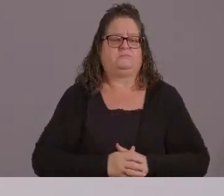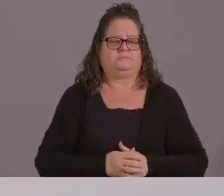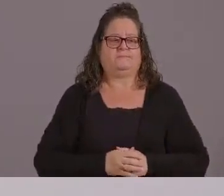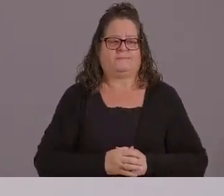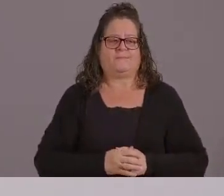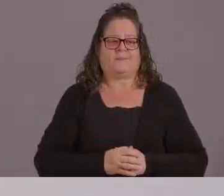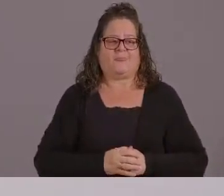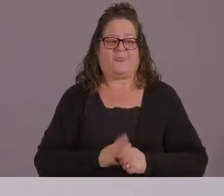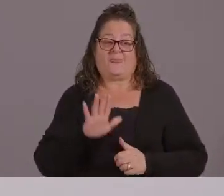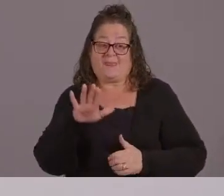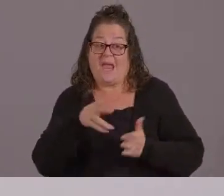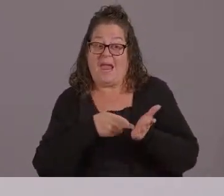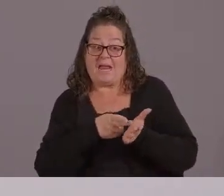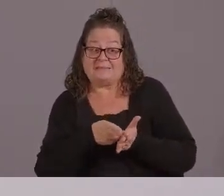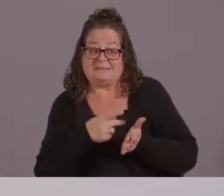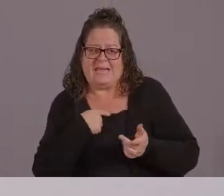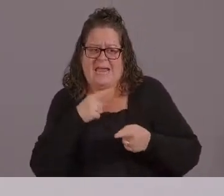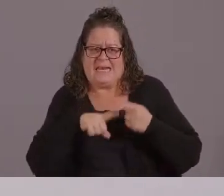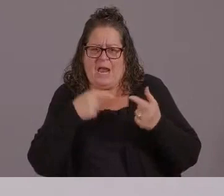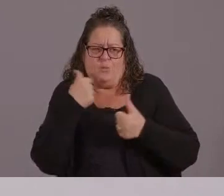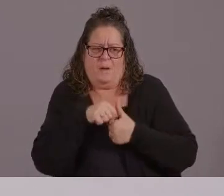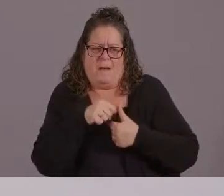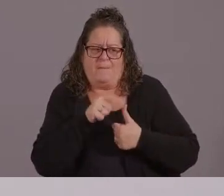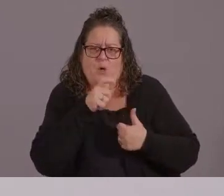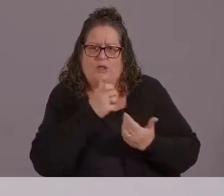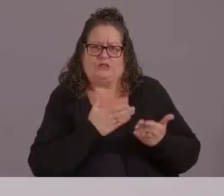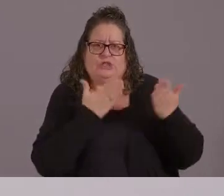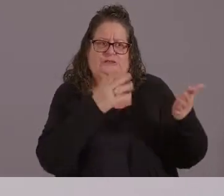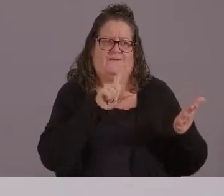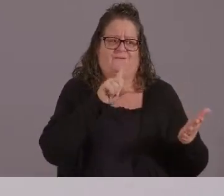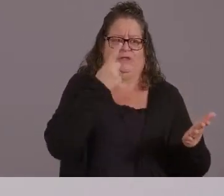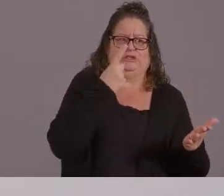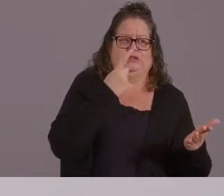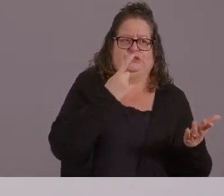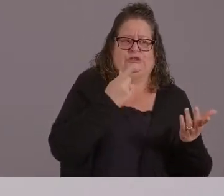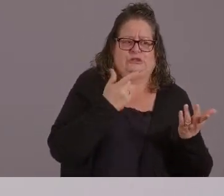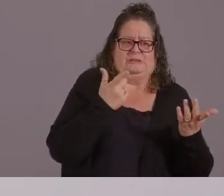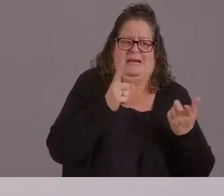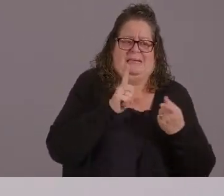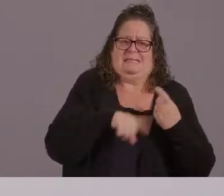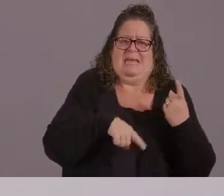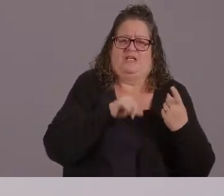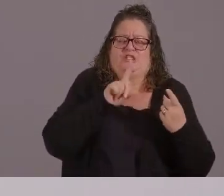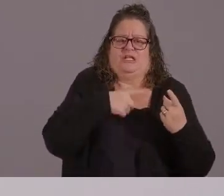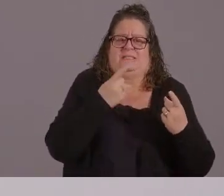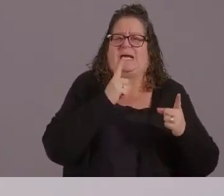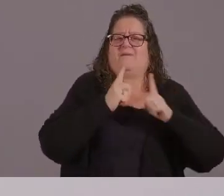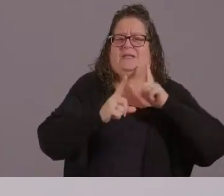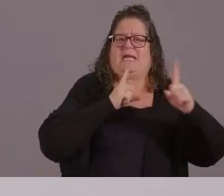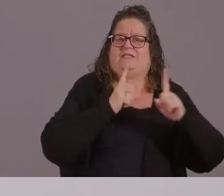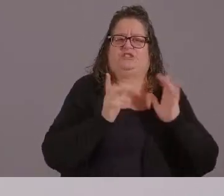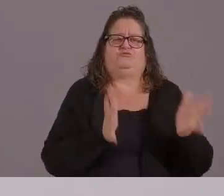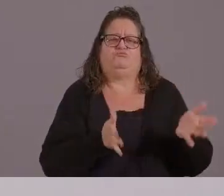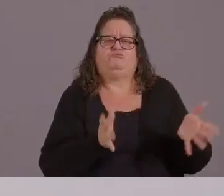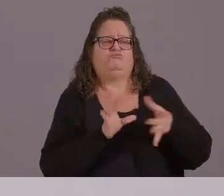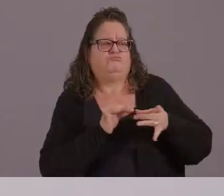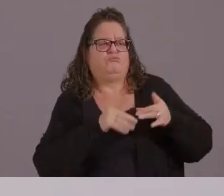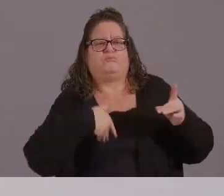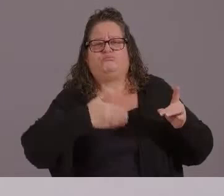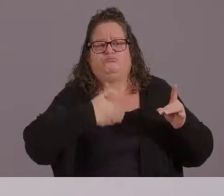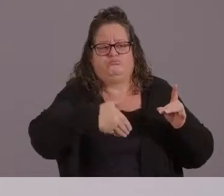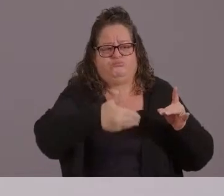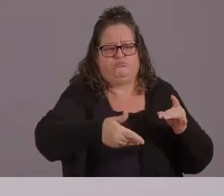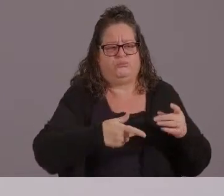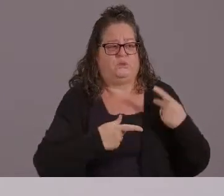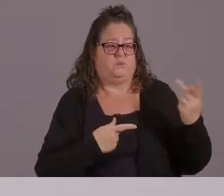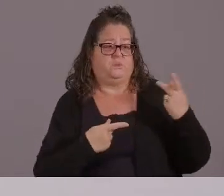how which one of us started this conversation. But looking at the data, we knew that we could take that next